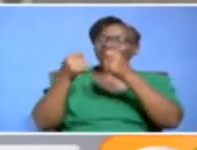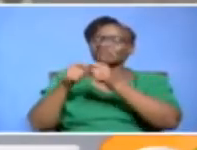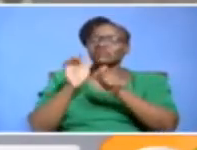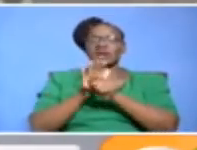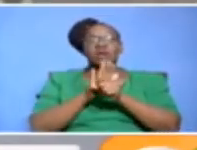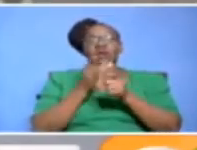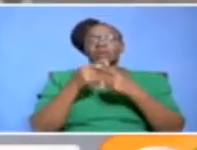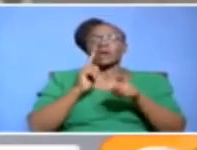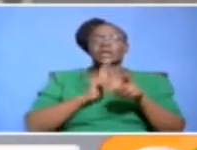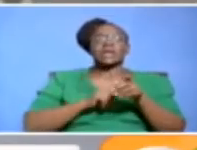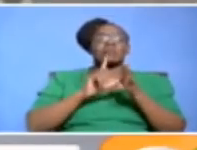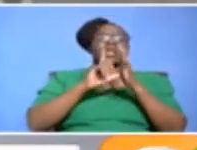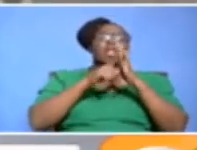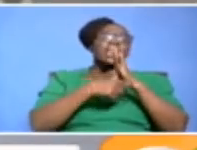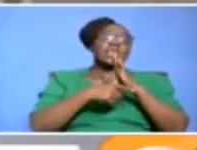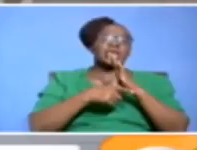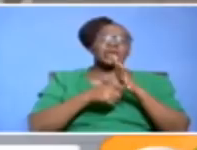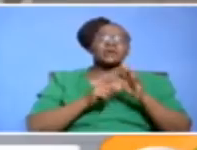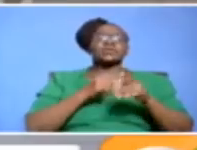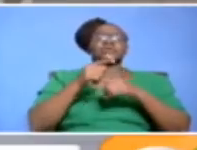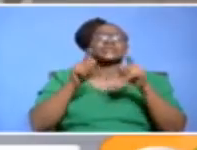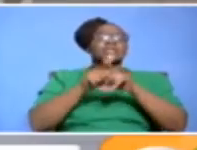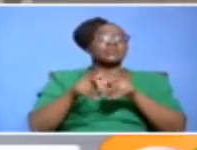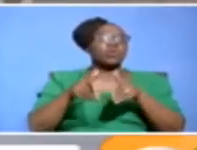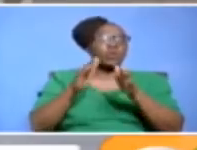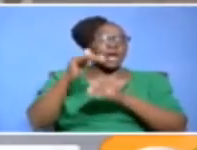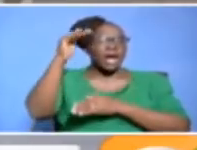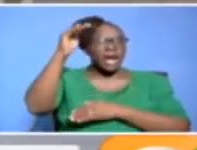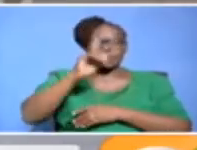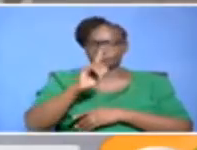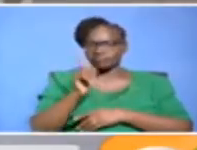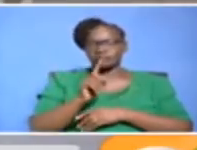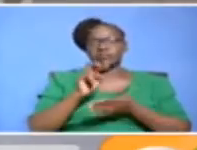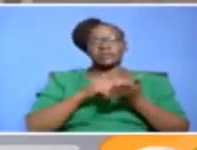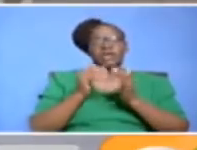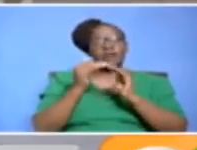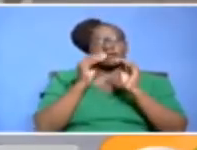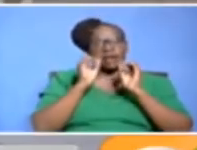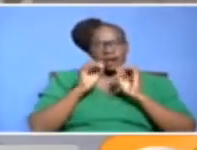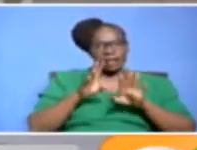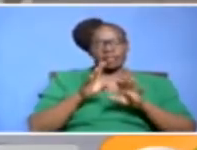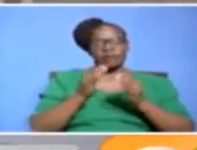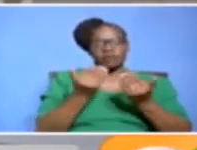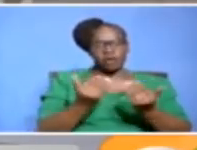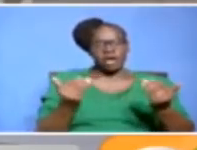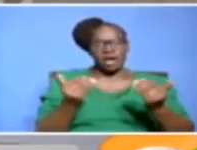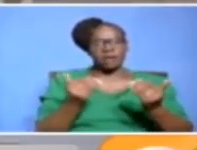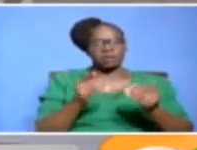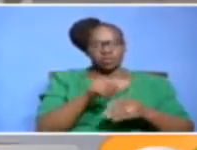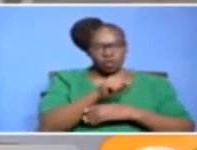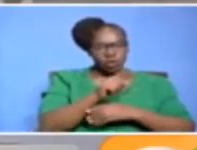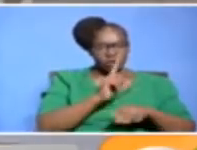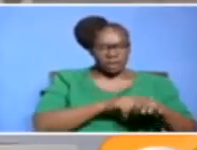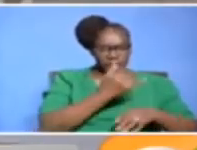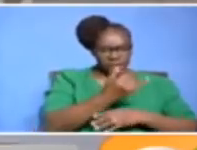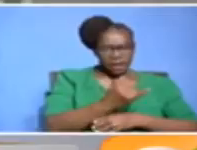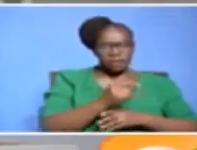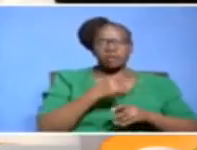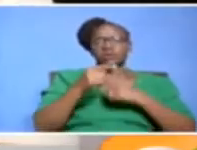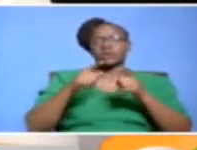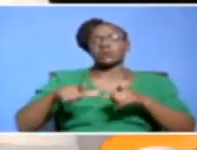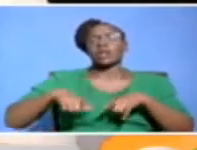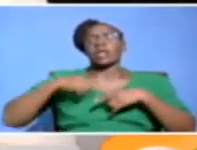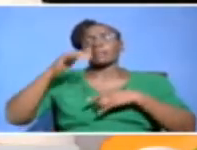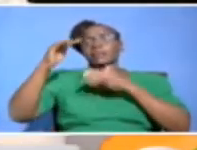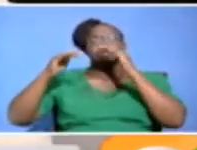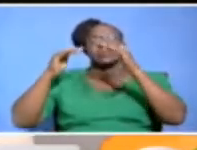our adulthood. Mm-hmm. And it's not fair for this young man or any other young child to be able to carry their crime to their adulthood.